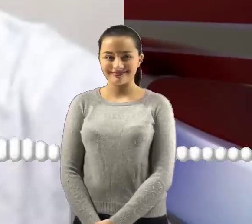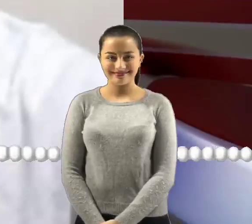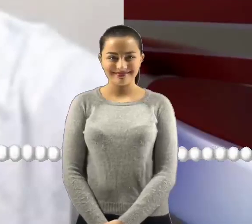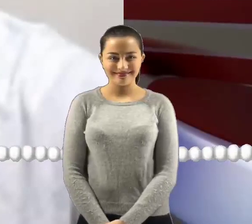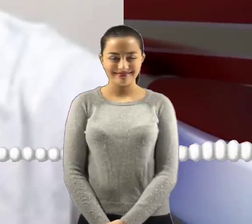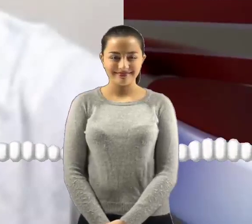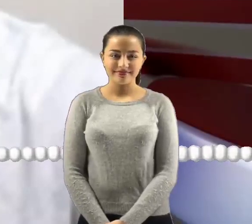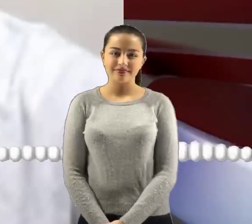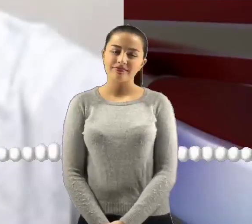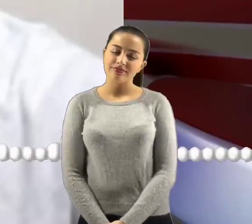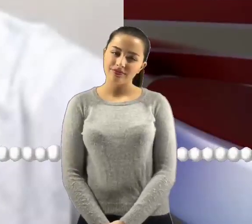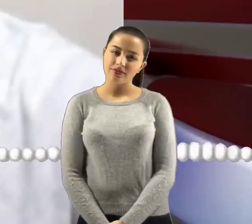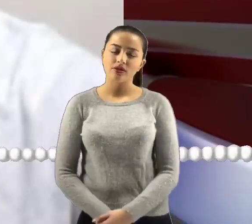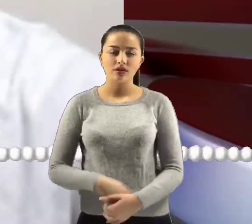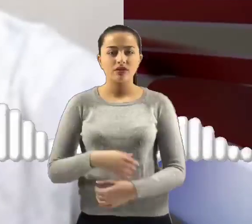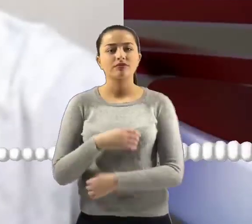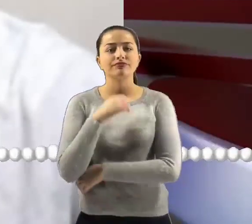hope e mana Biafra